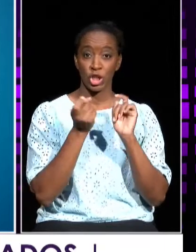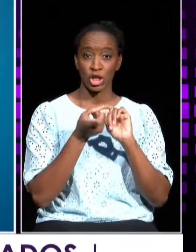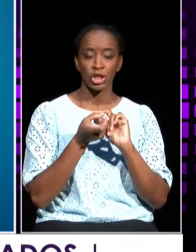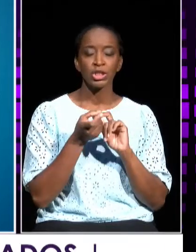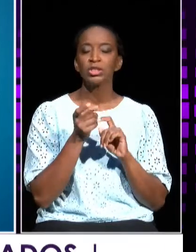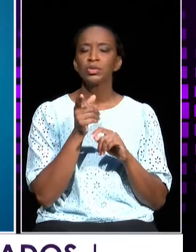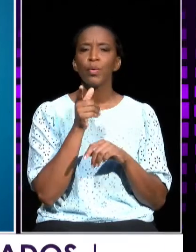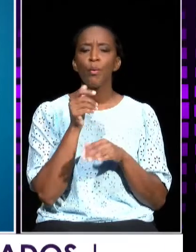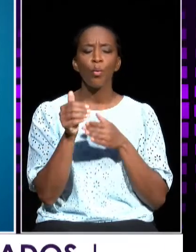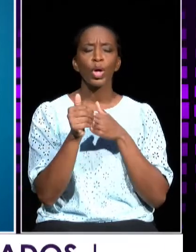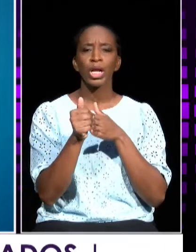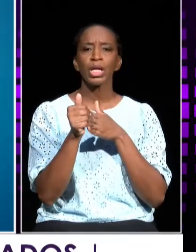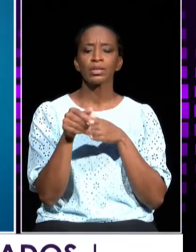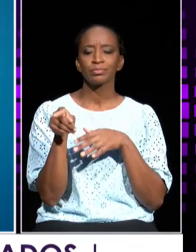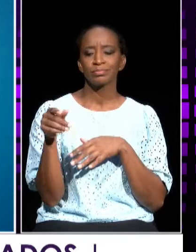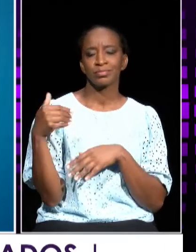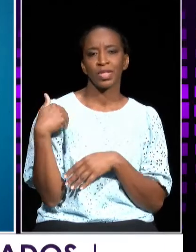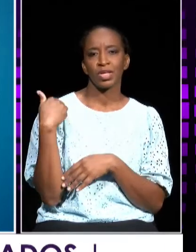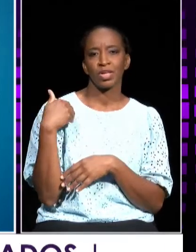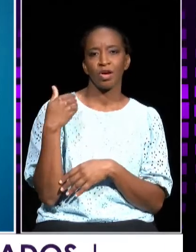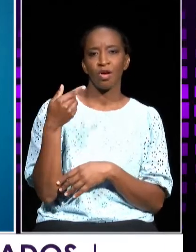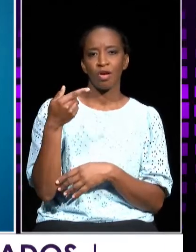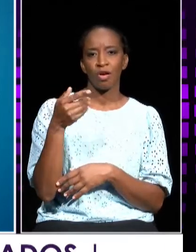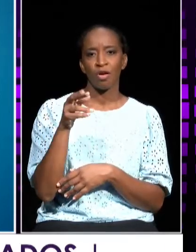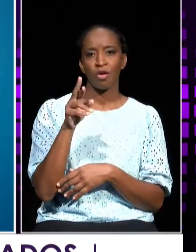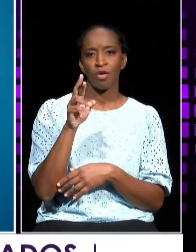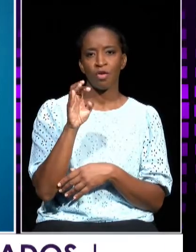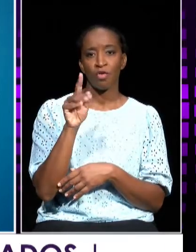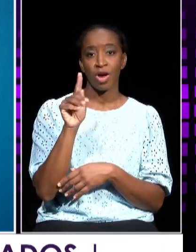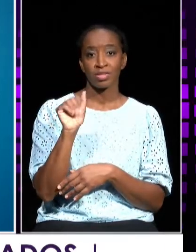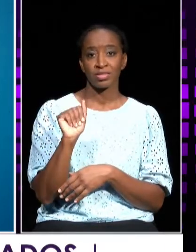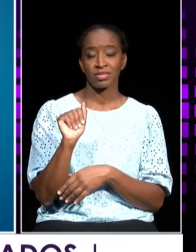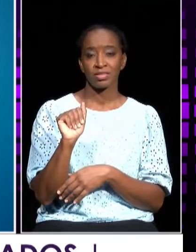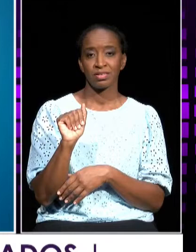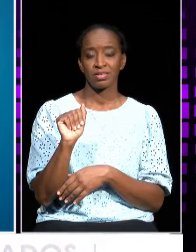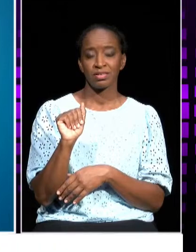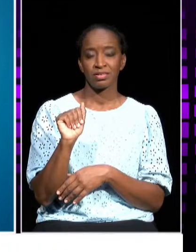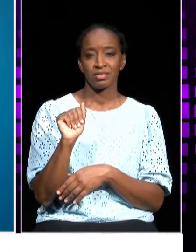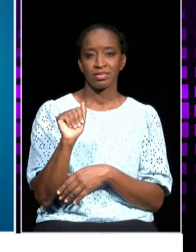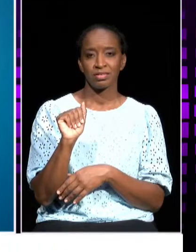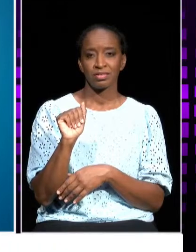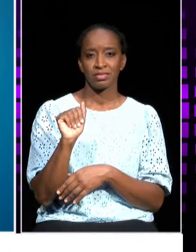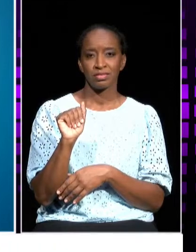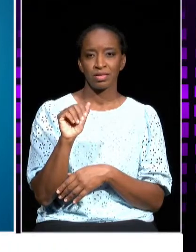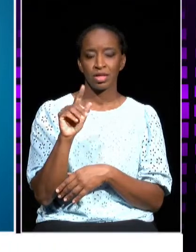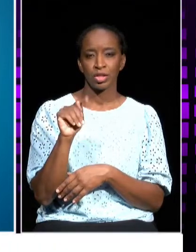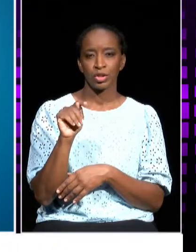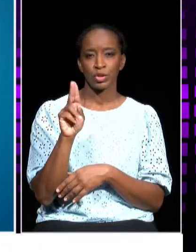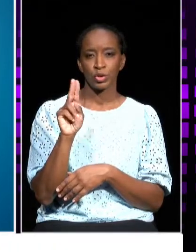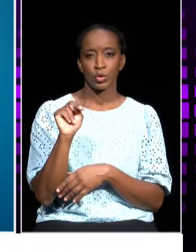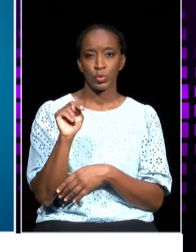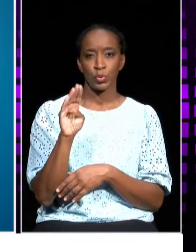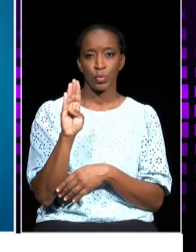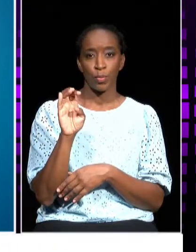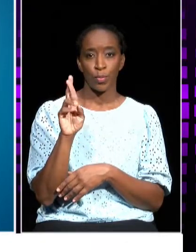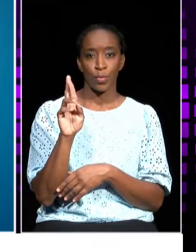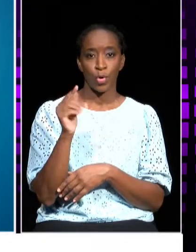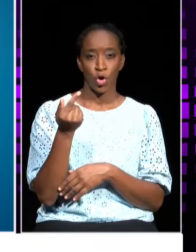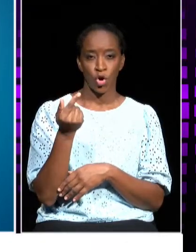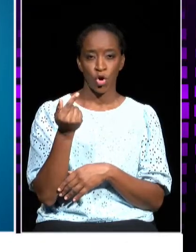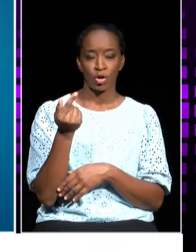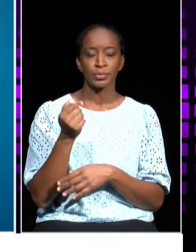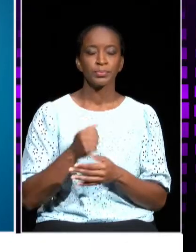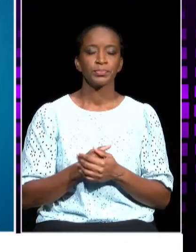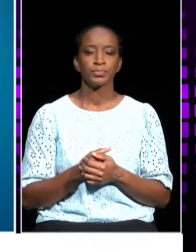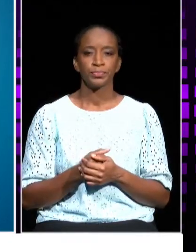way. And we're in a situation today where young people are pushing us and pulling us in the right, sometimes wrong direction. Today we're going to talk